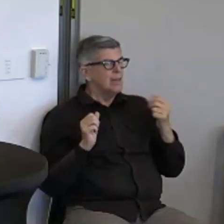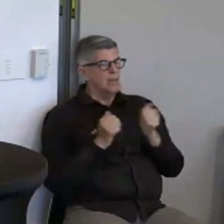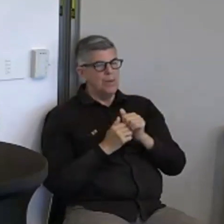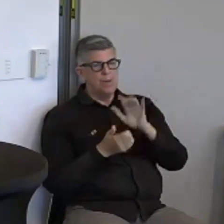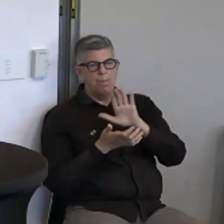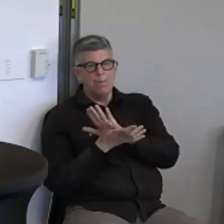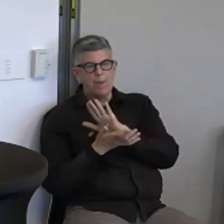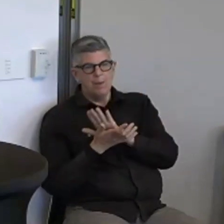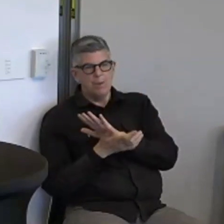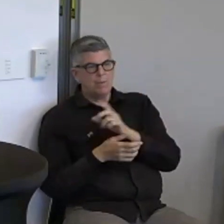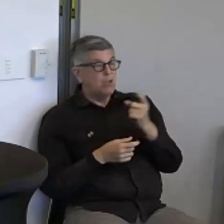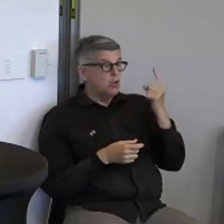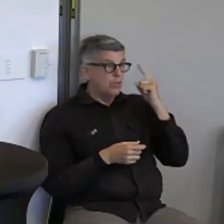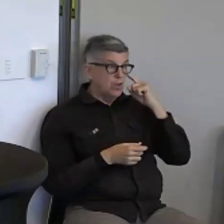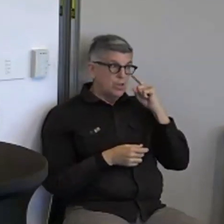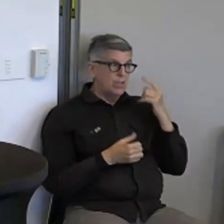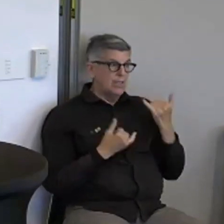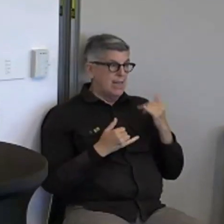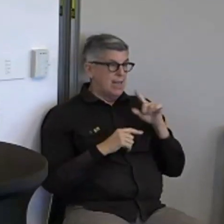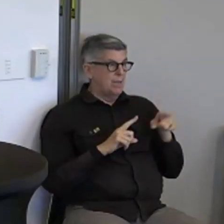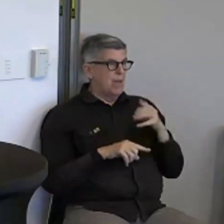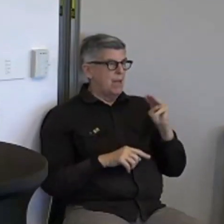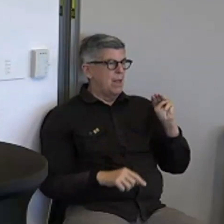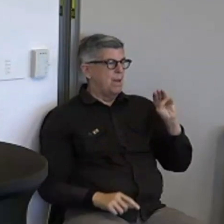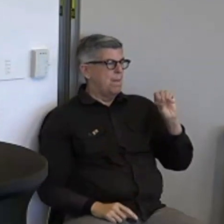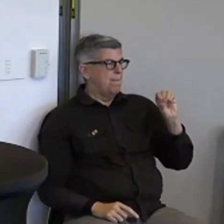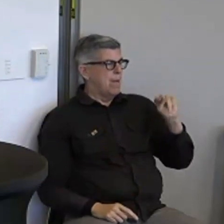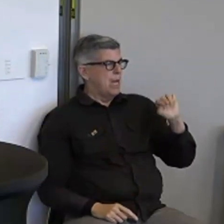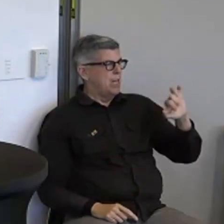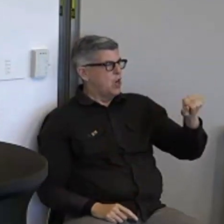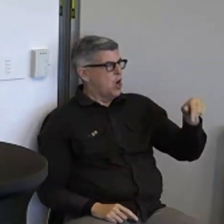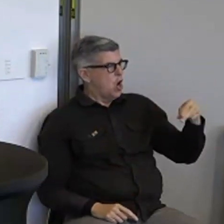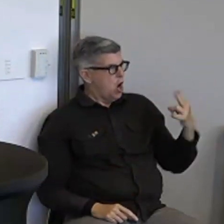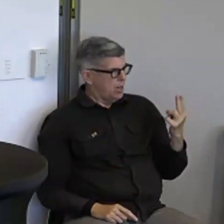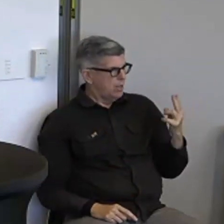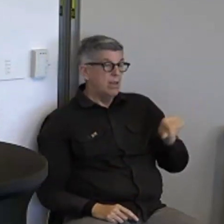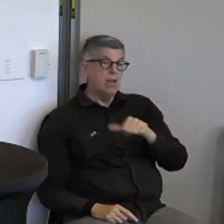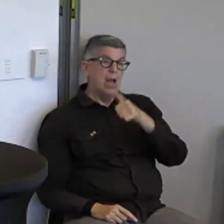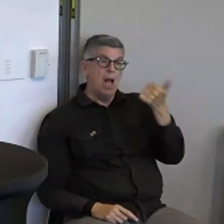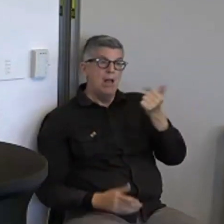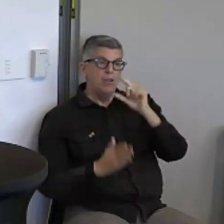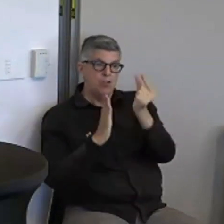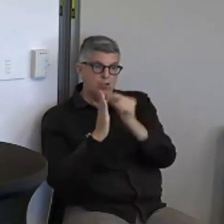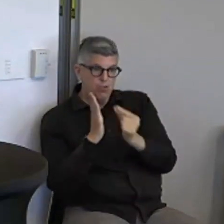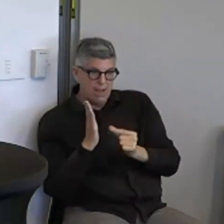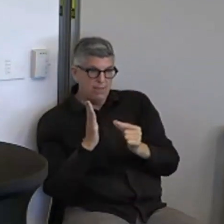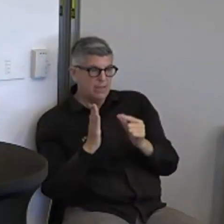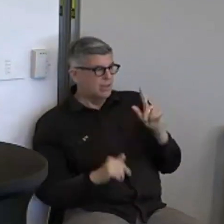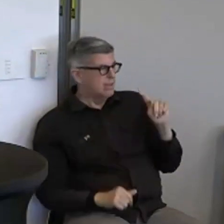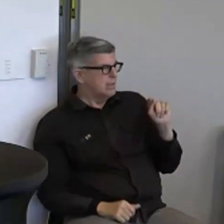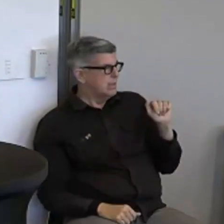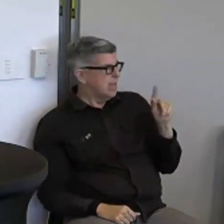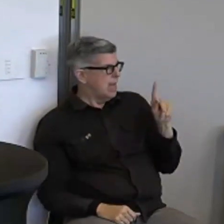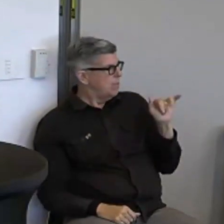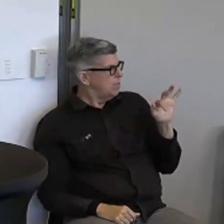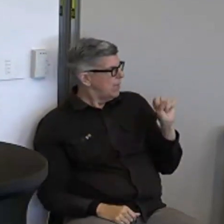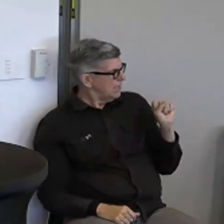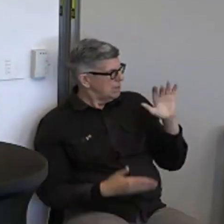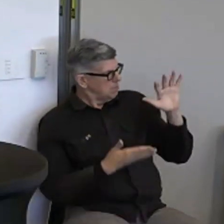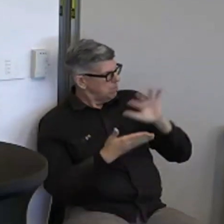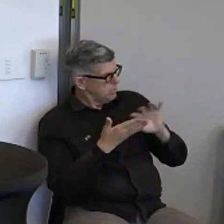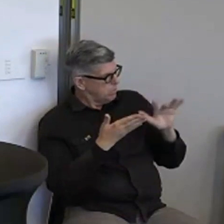You've heard about the Monarch today, and there are potentially other graphics tablets that are emerging. You're quite right that hard